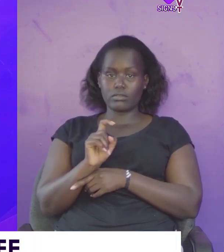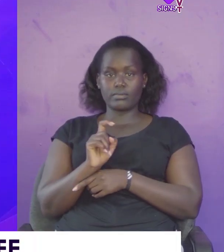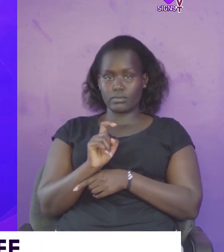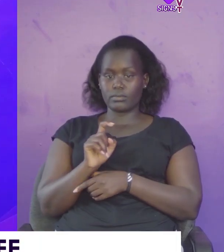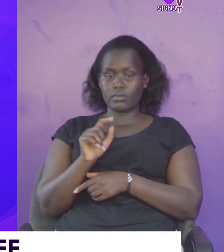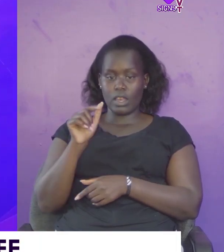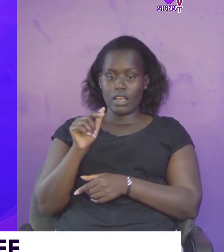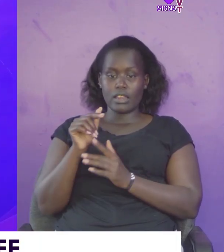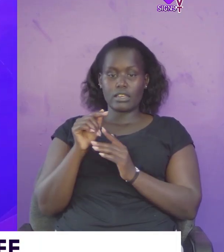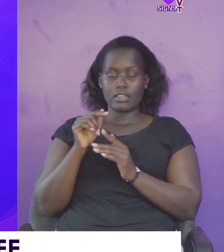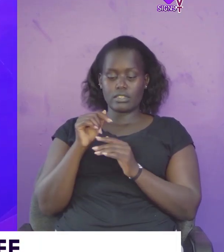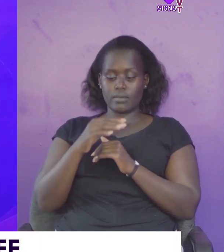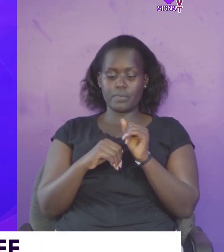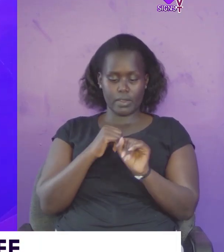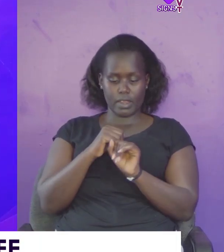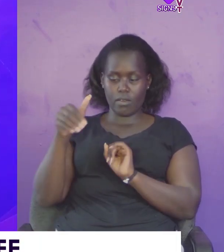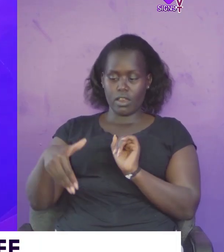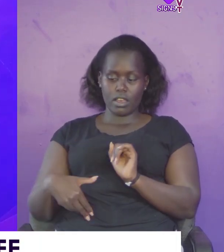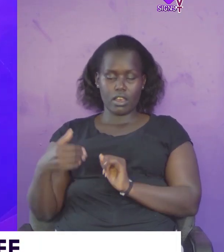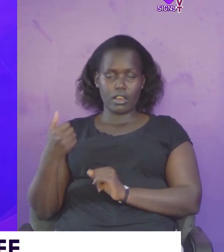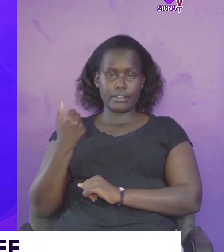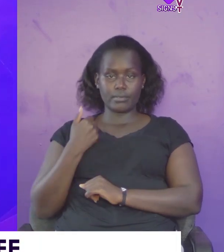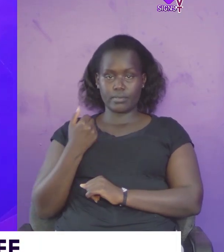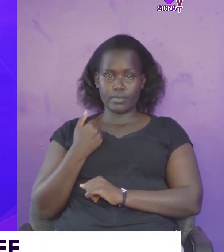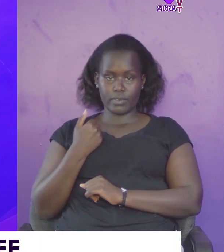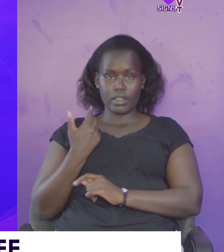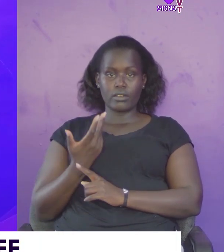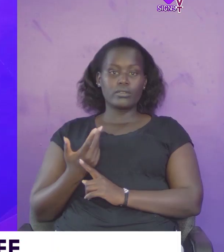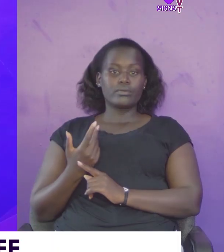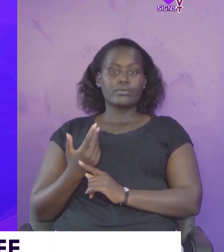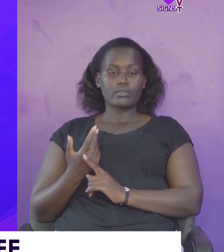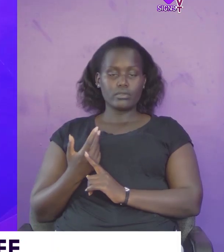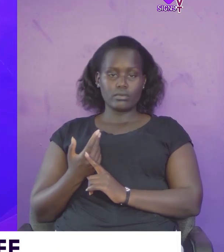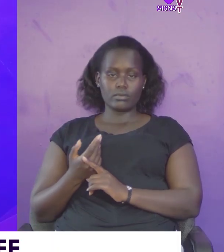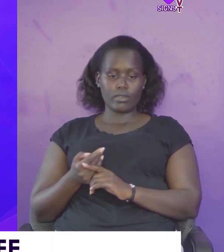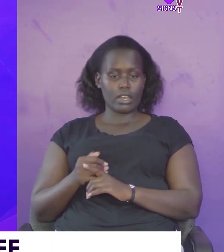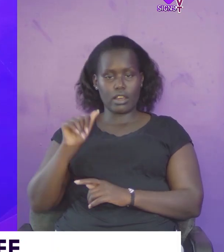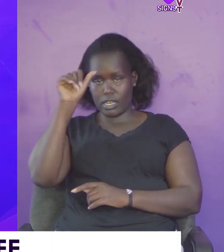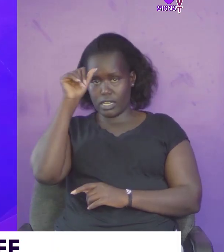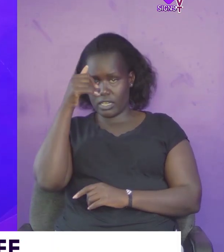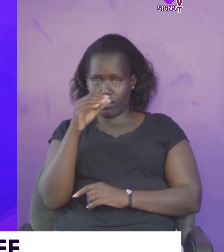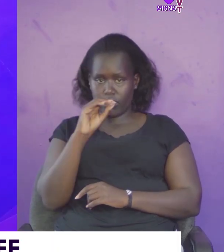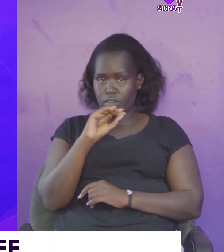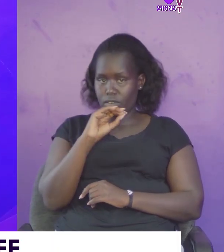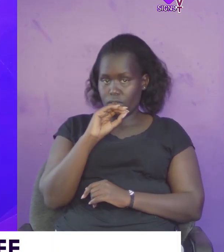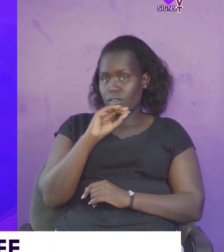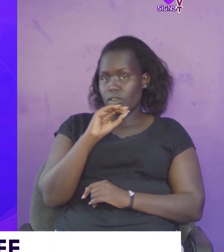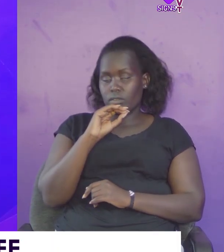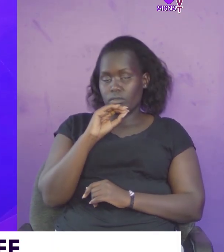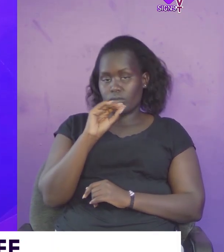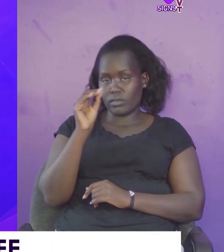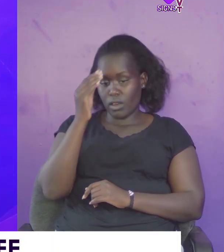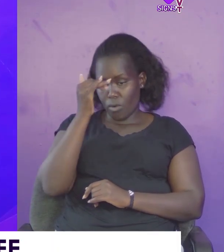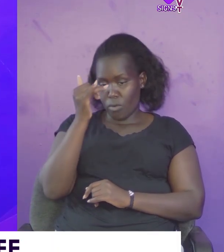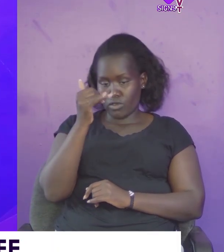This era, our young girls, are they not so smart? You know, what do you